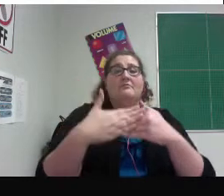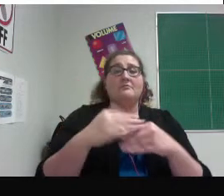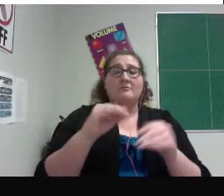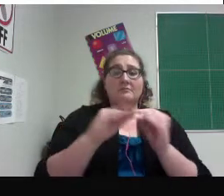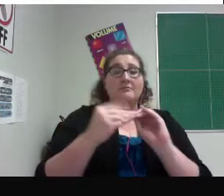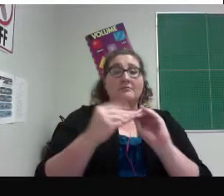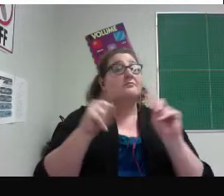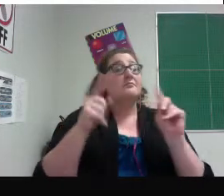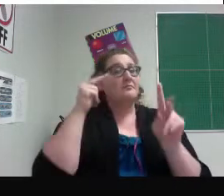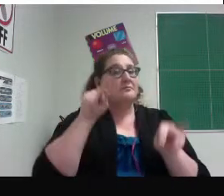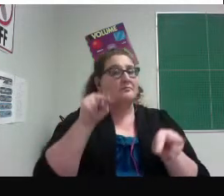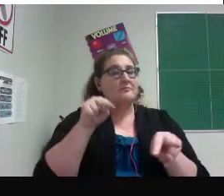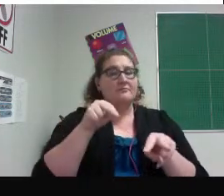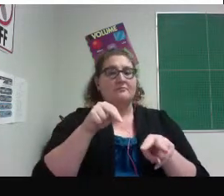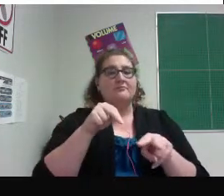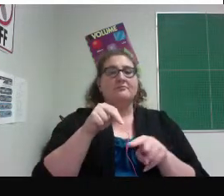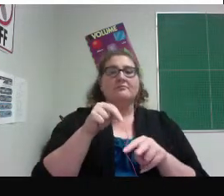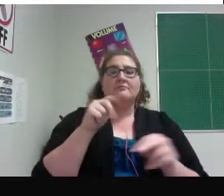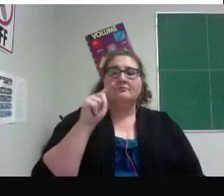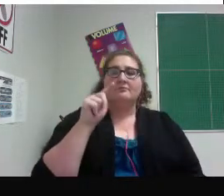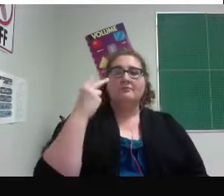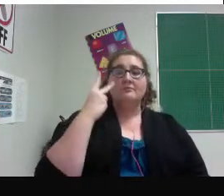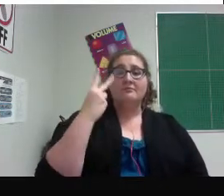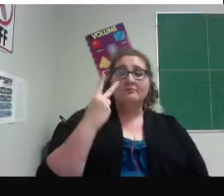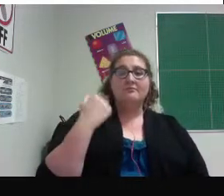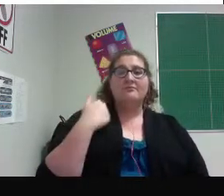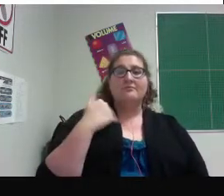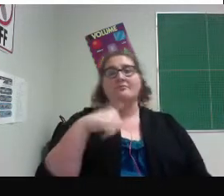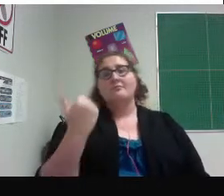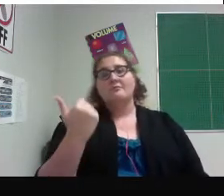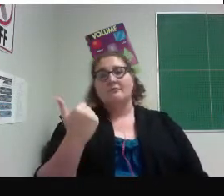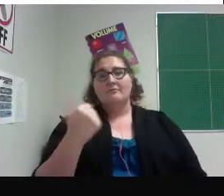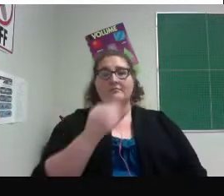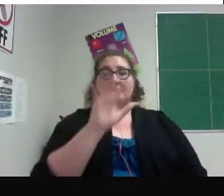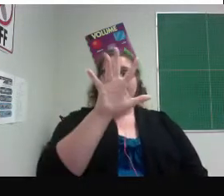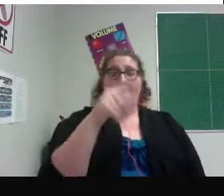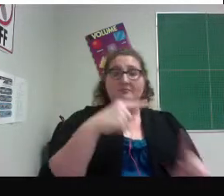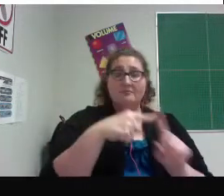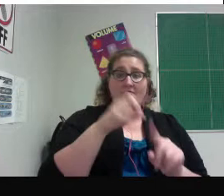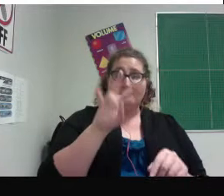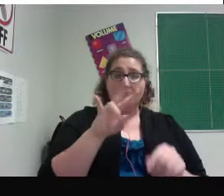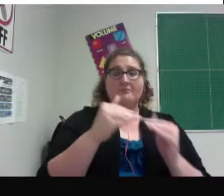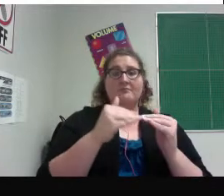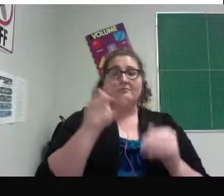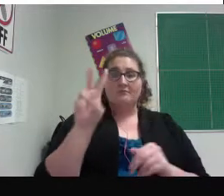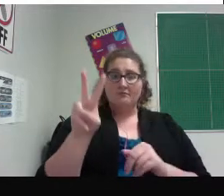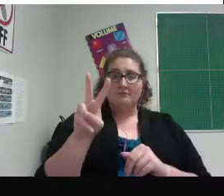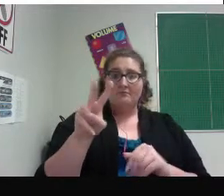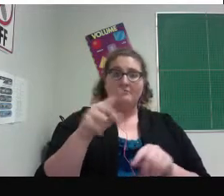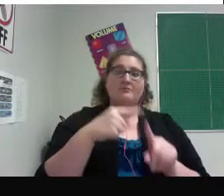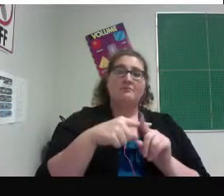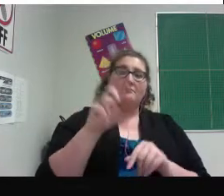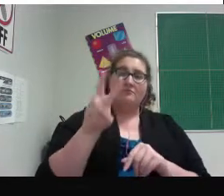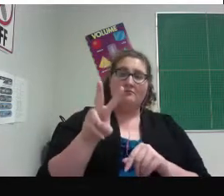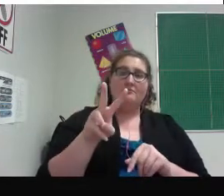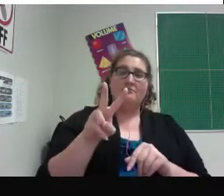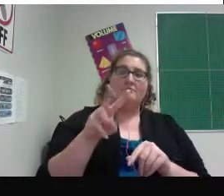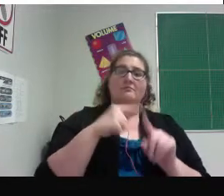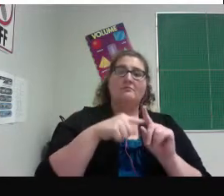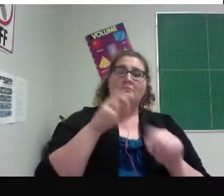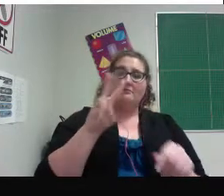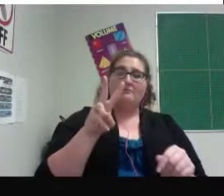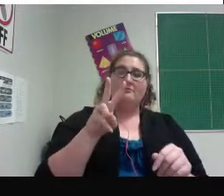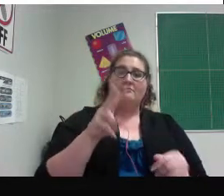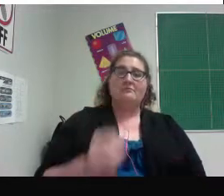next number. But watch this. If you look at these, I have another pattern. To go from 5 to 7, I add 2. From 7 to 9, I'm adding